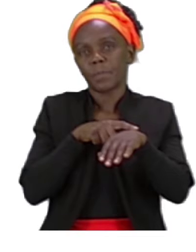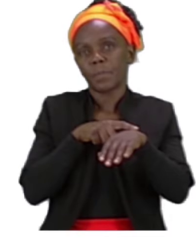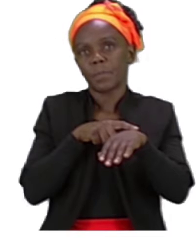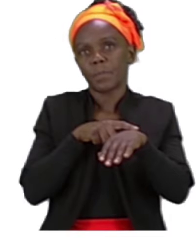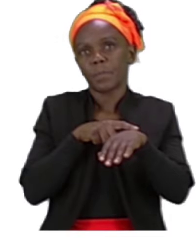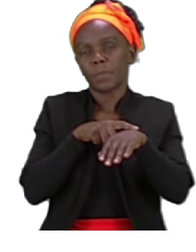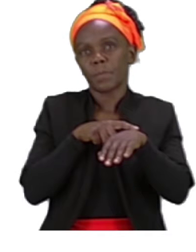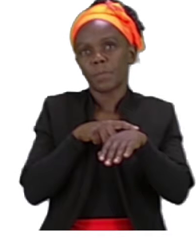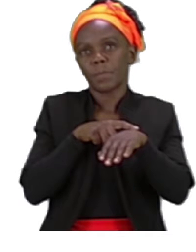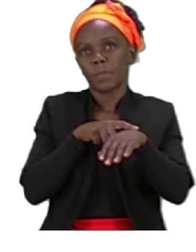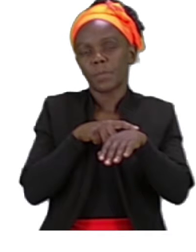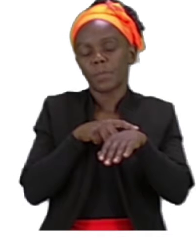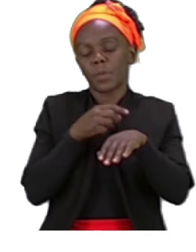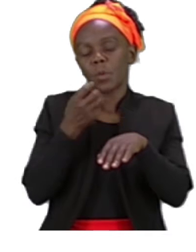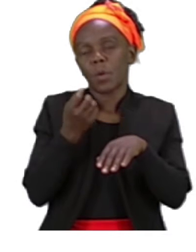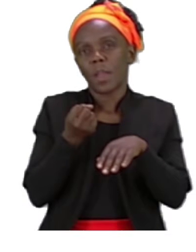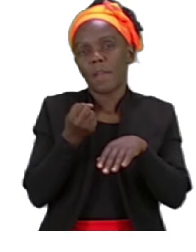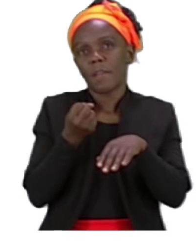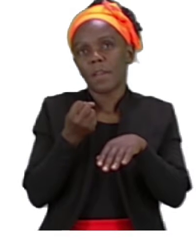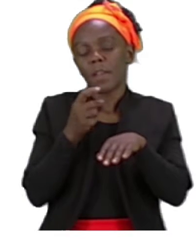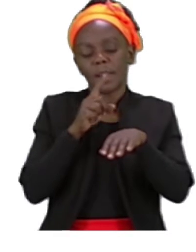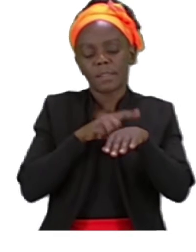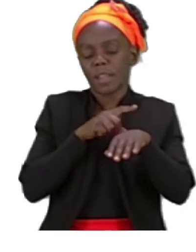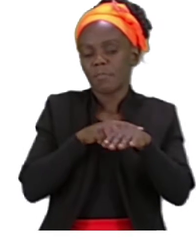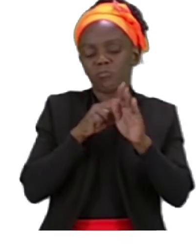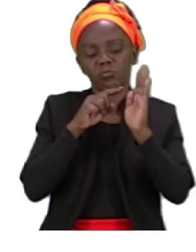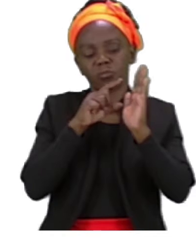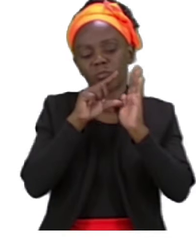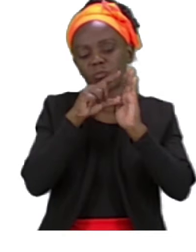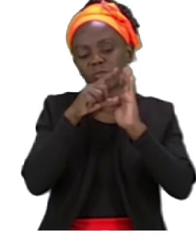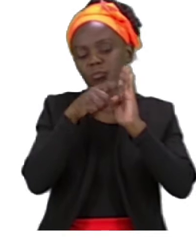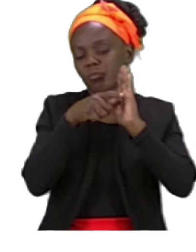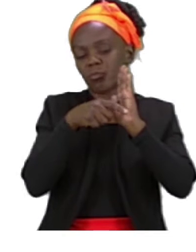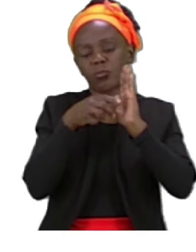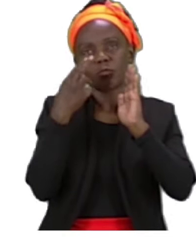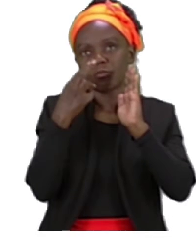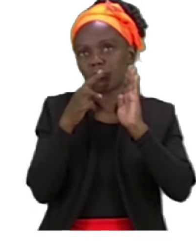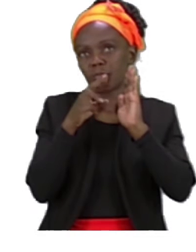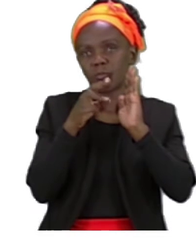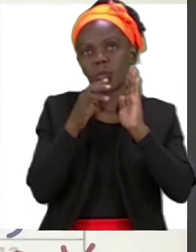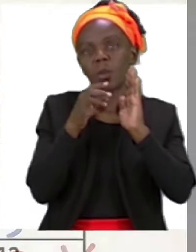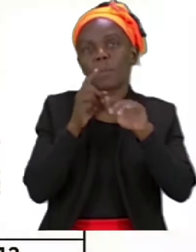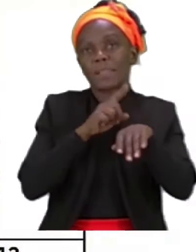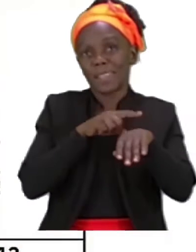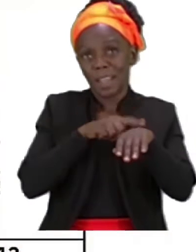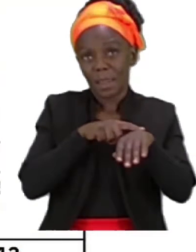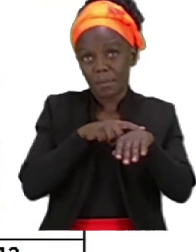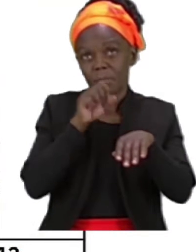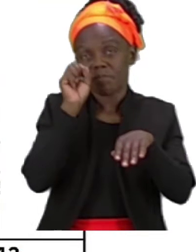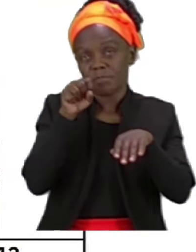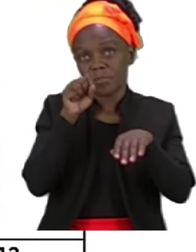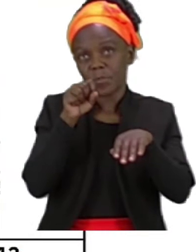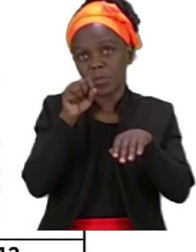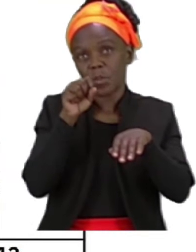time of the years using the month. Now the month that is chosen there is